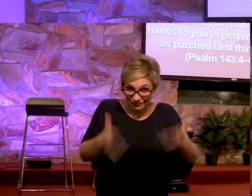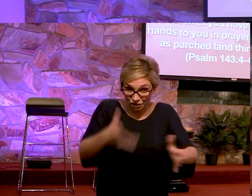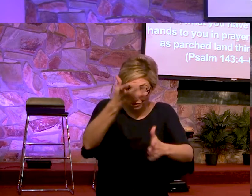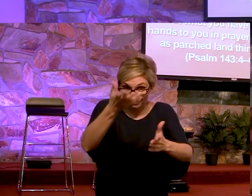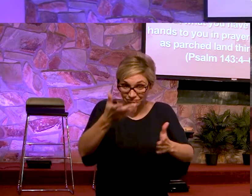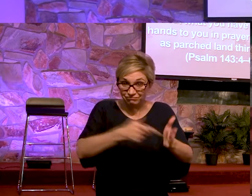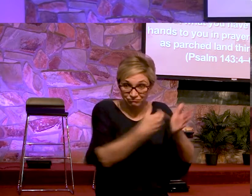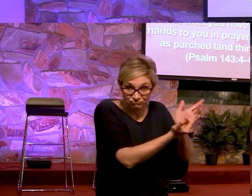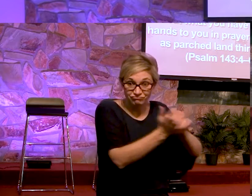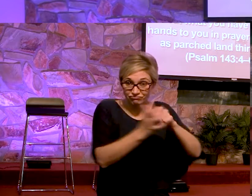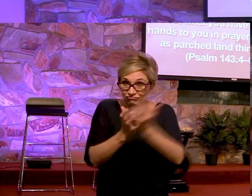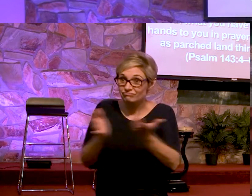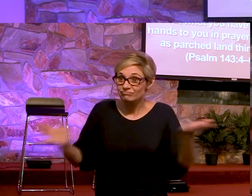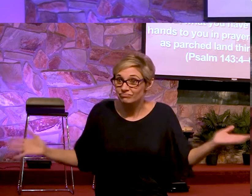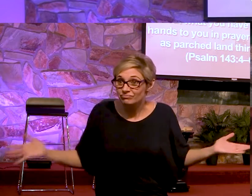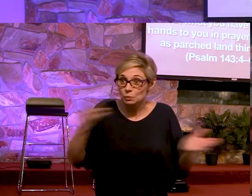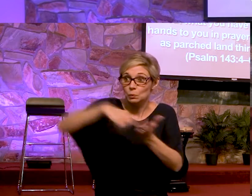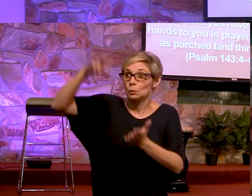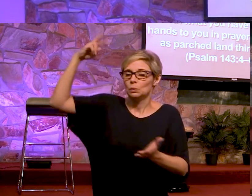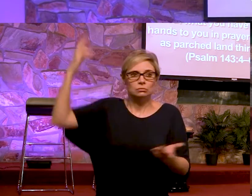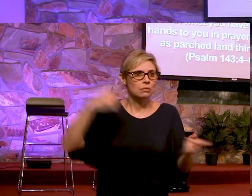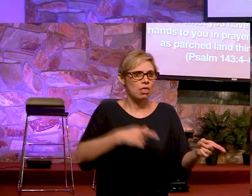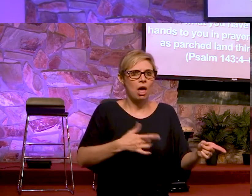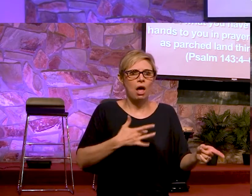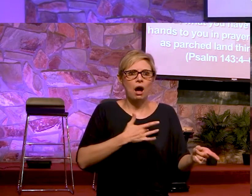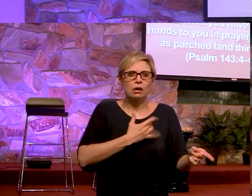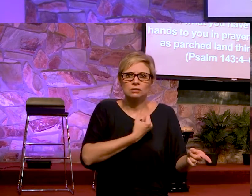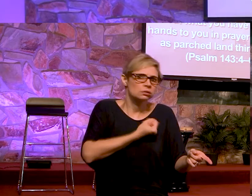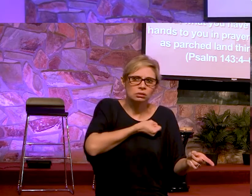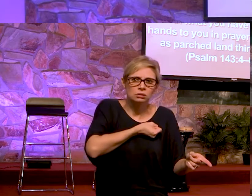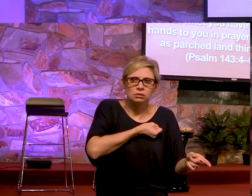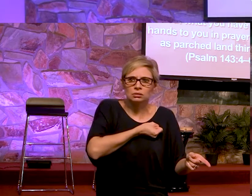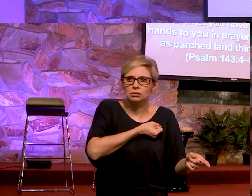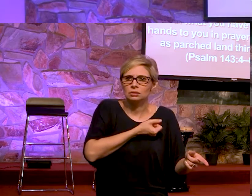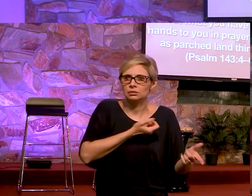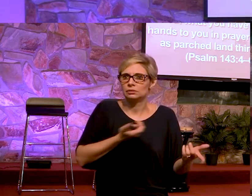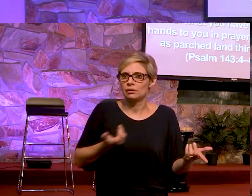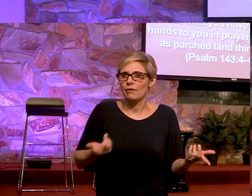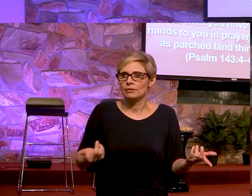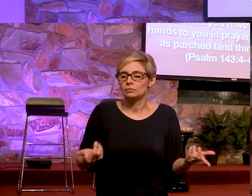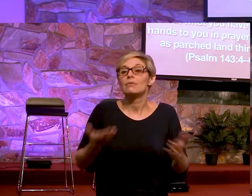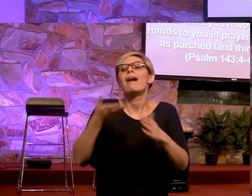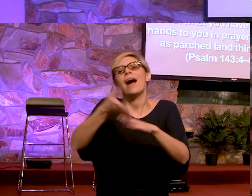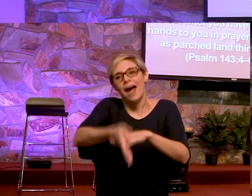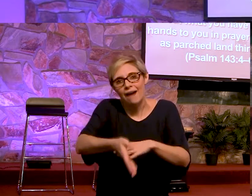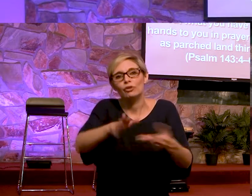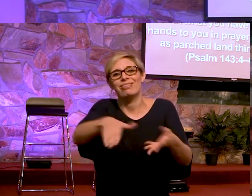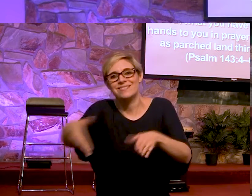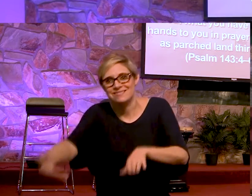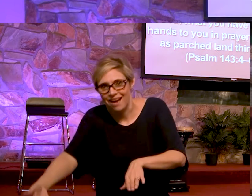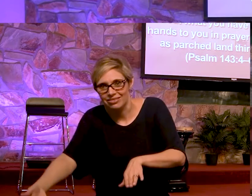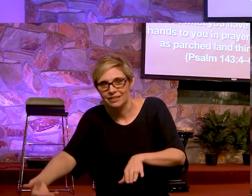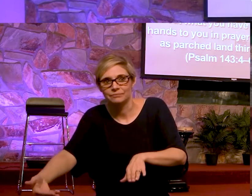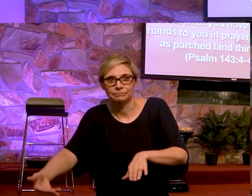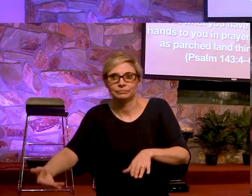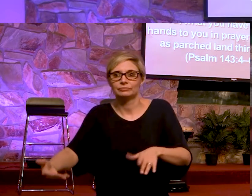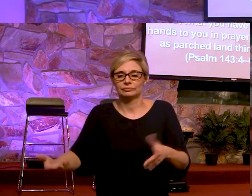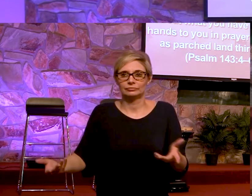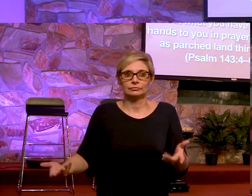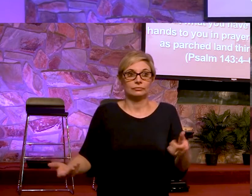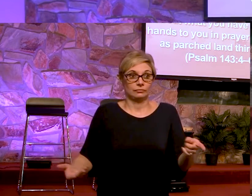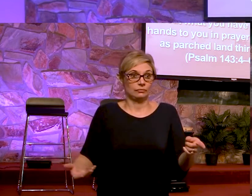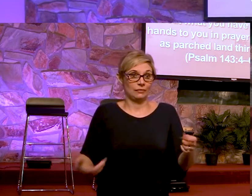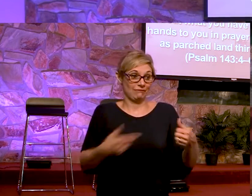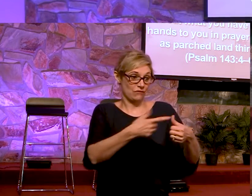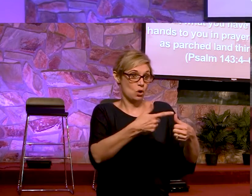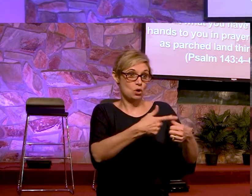see, we've been talking about these giants. The first giant that we looked at was the giant